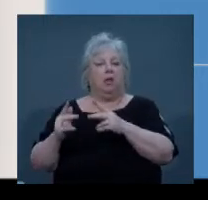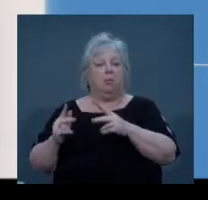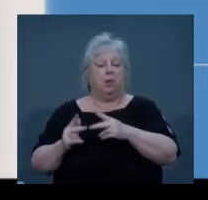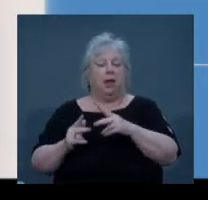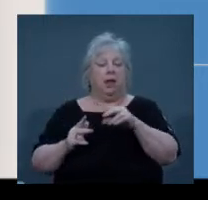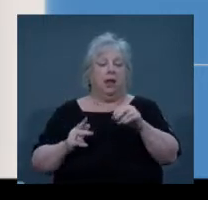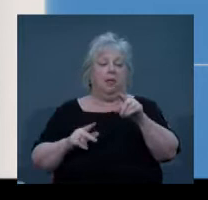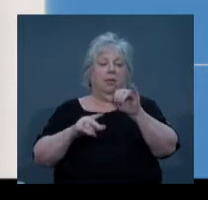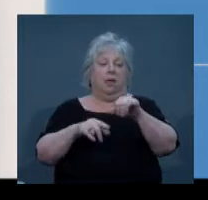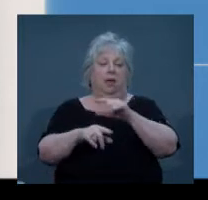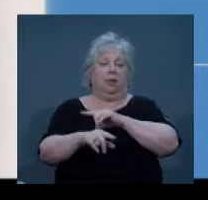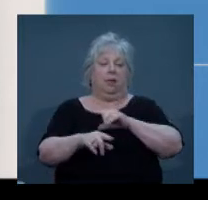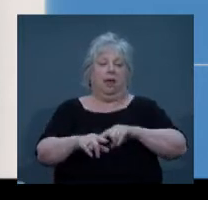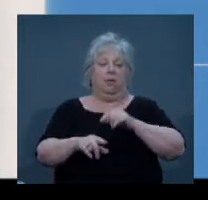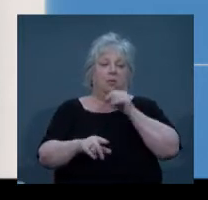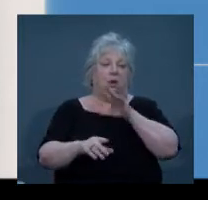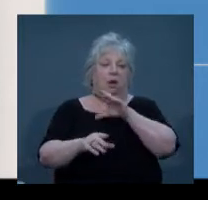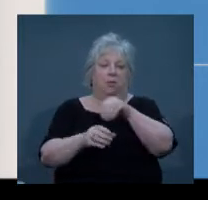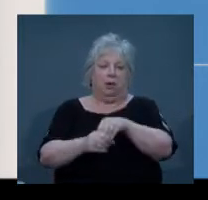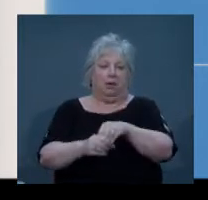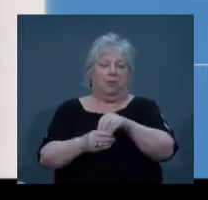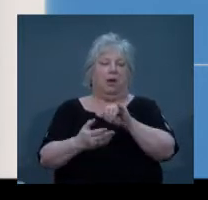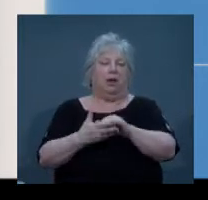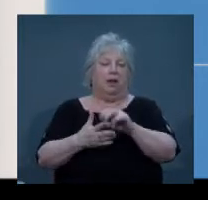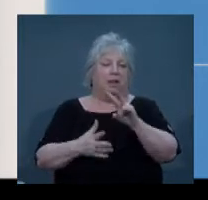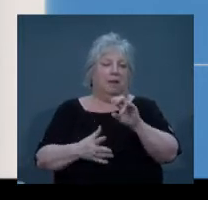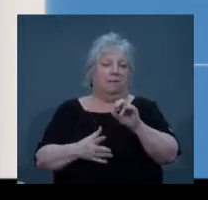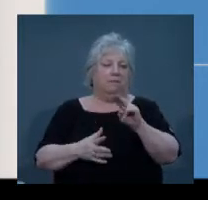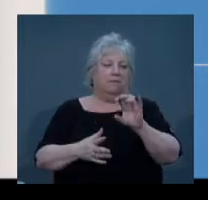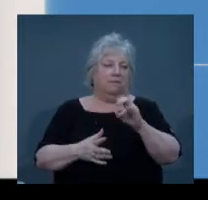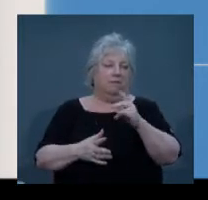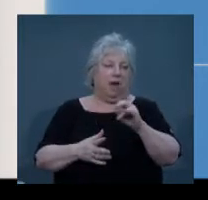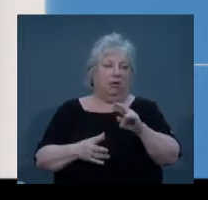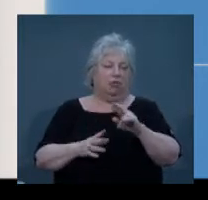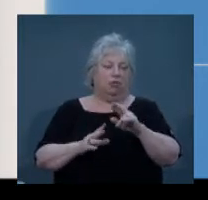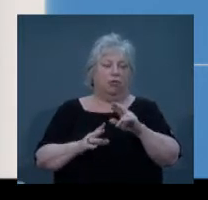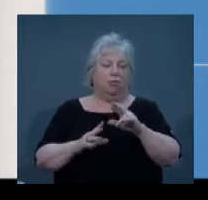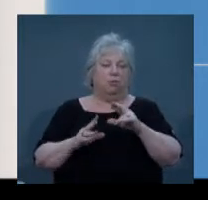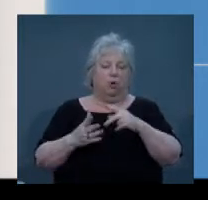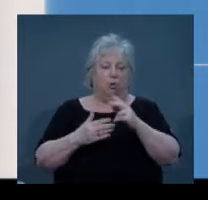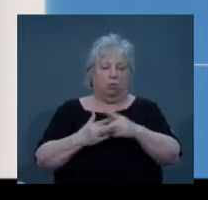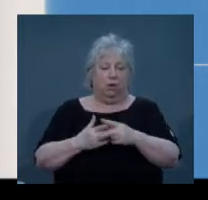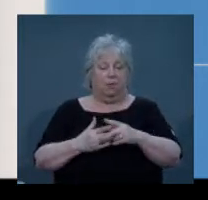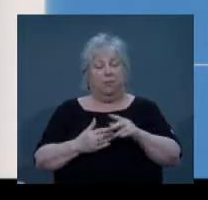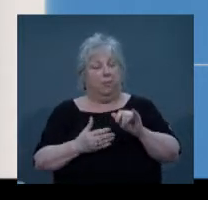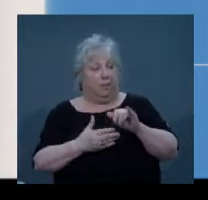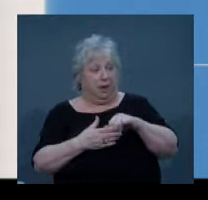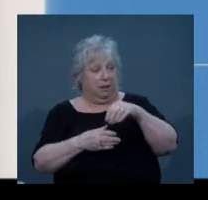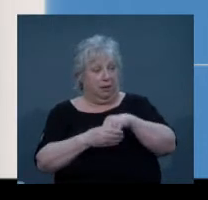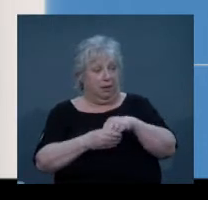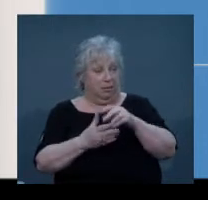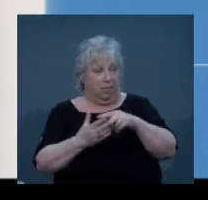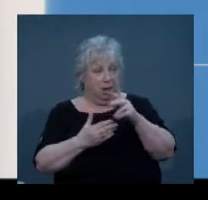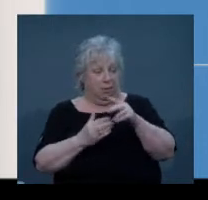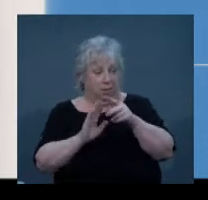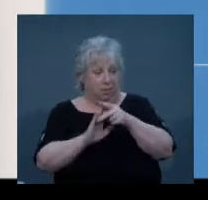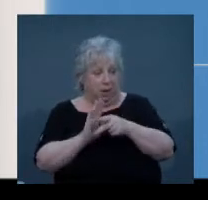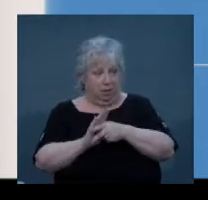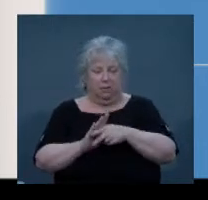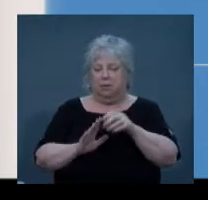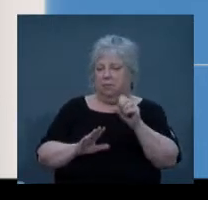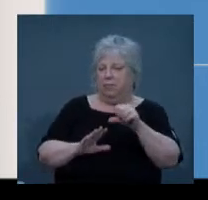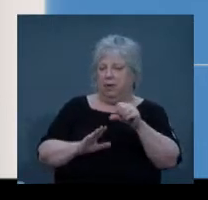not participate in their housing choice voucher program. That is in their policy. Yes, yeah, that's Can I part of get a their copy of federal that?